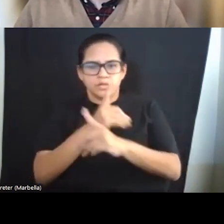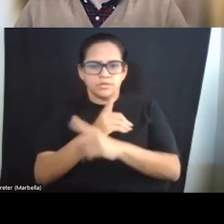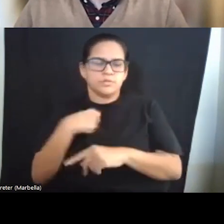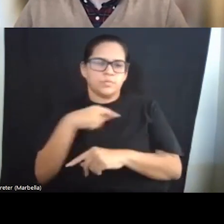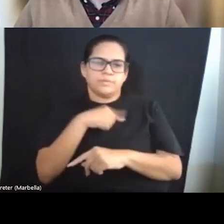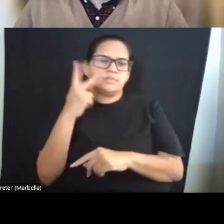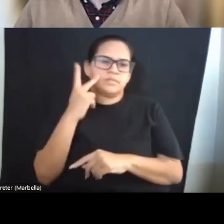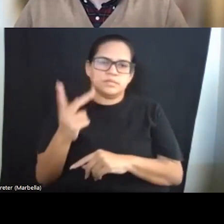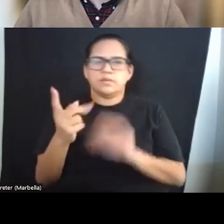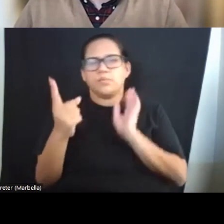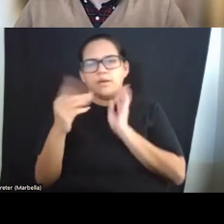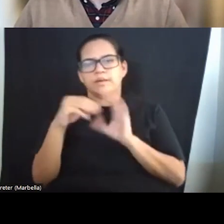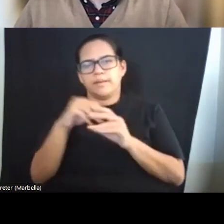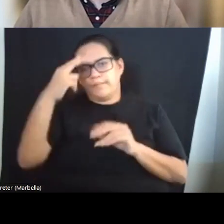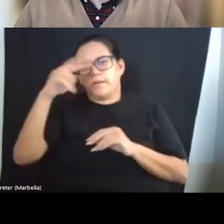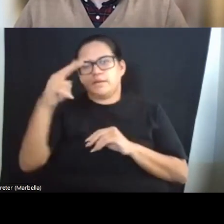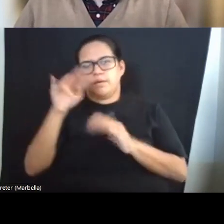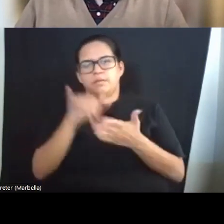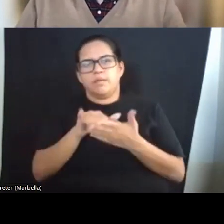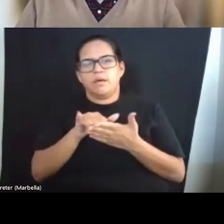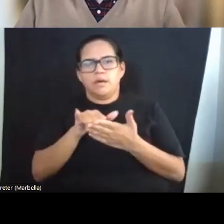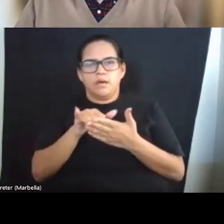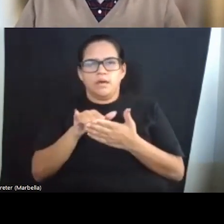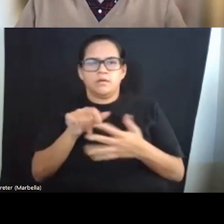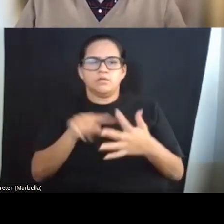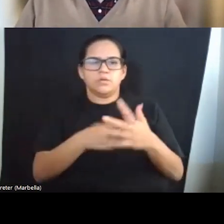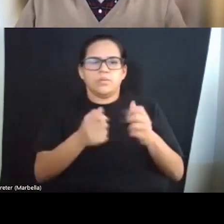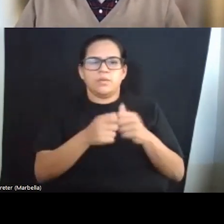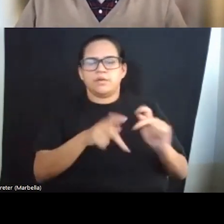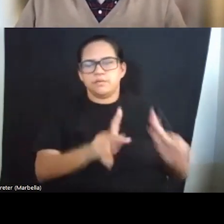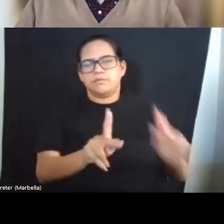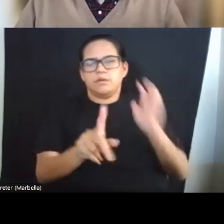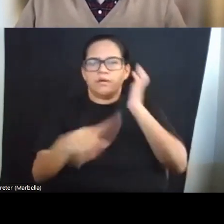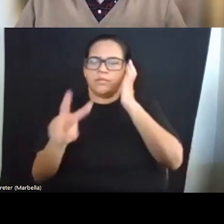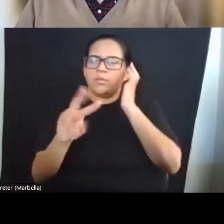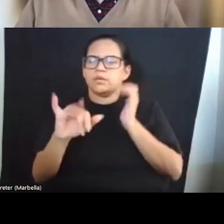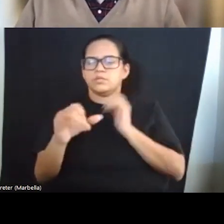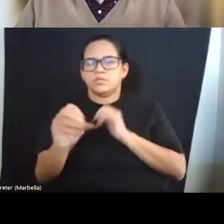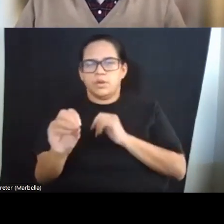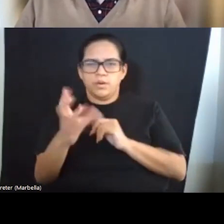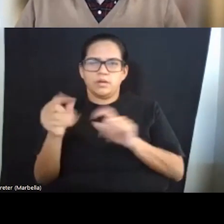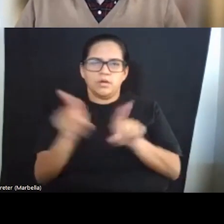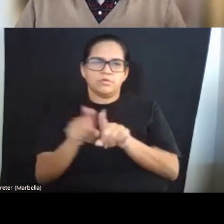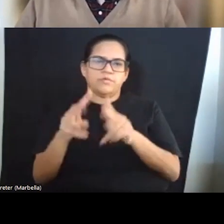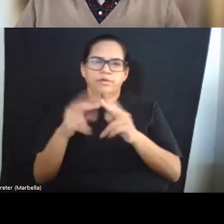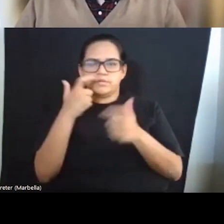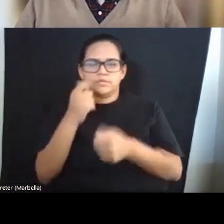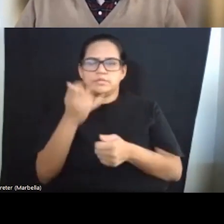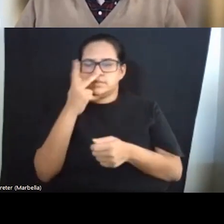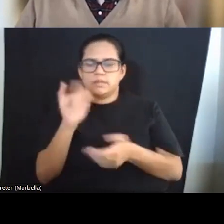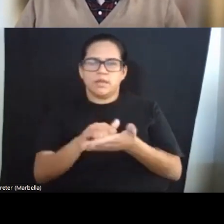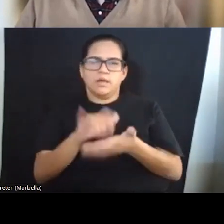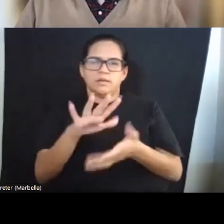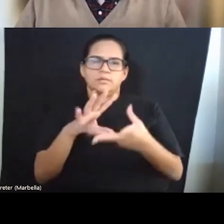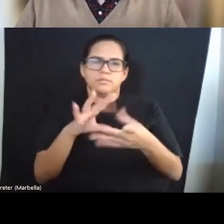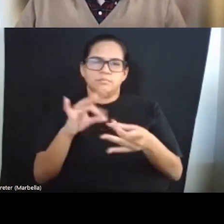in Mexico that it was done with the consent of the widow. And it was also very interesting to see that his